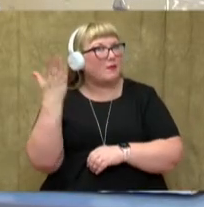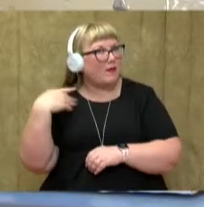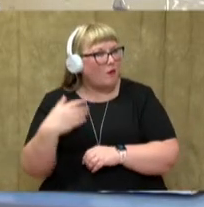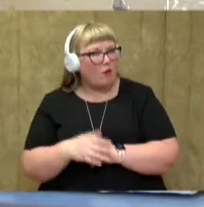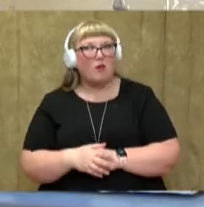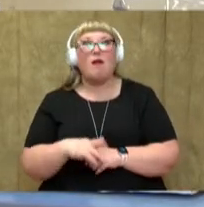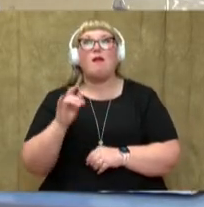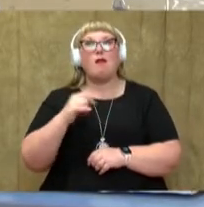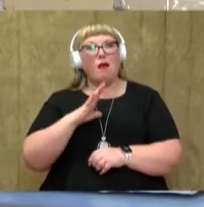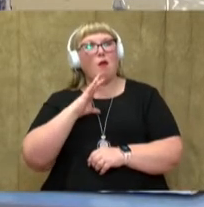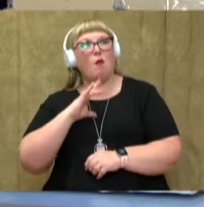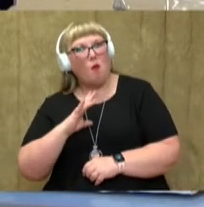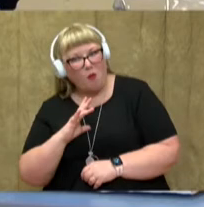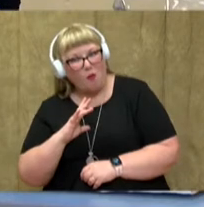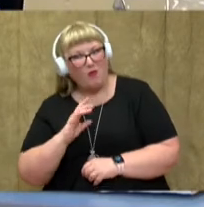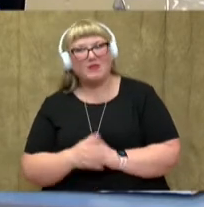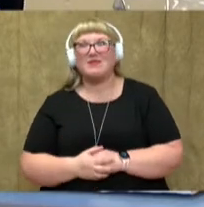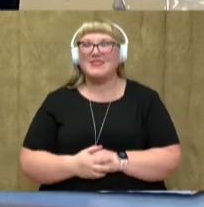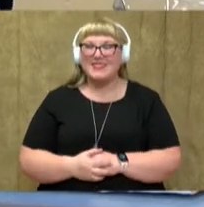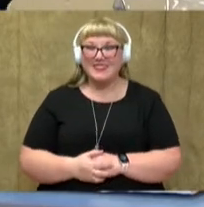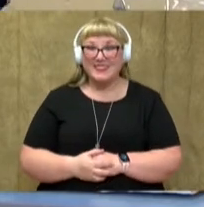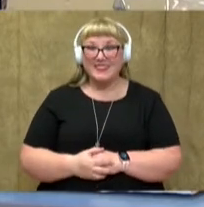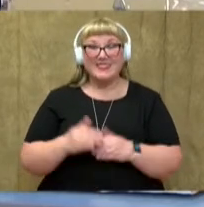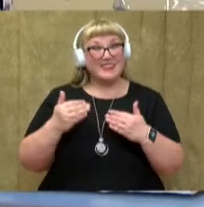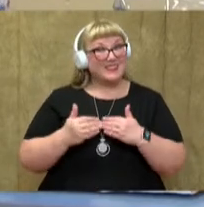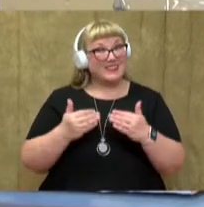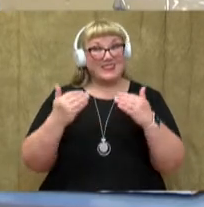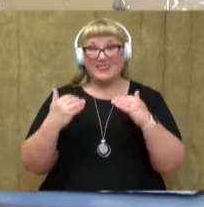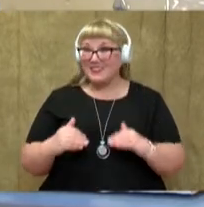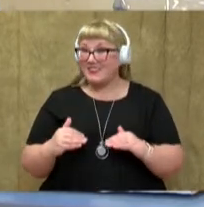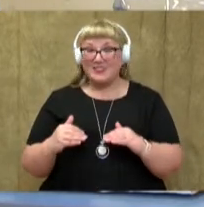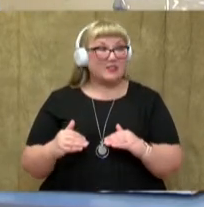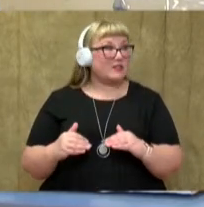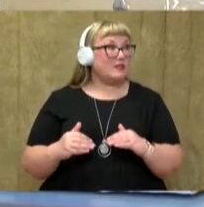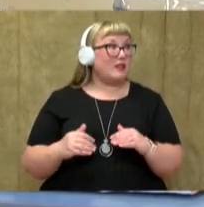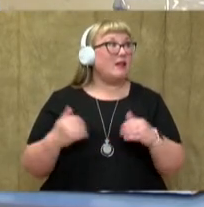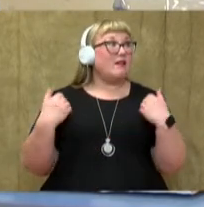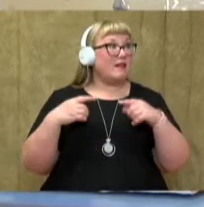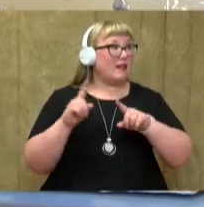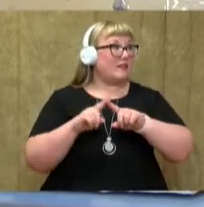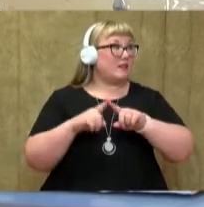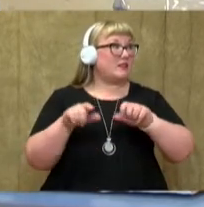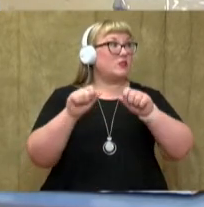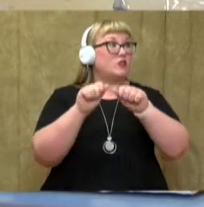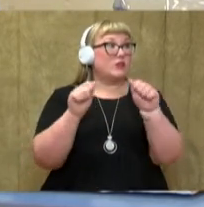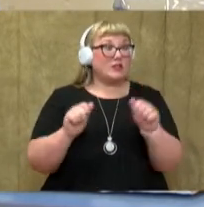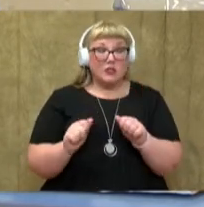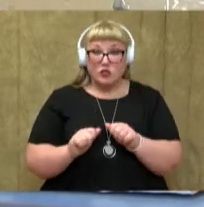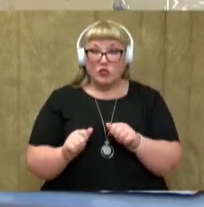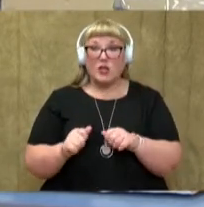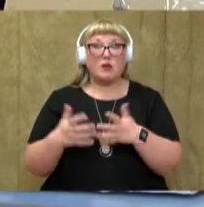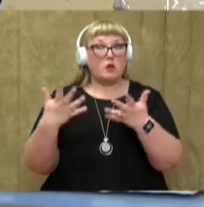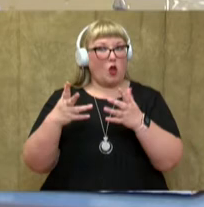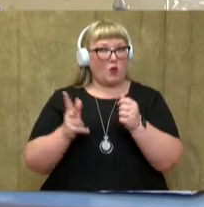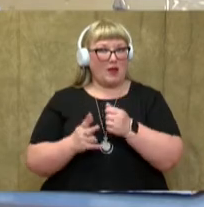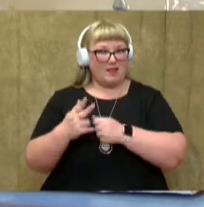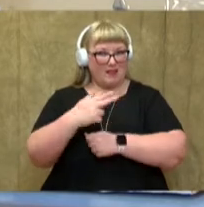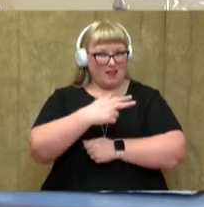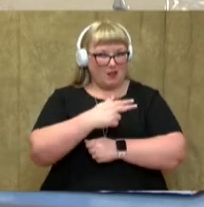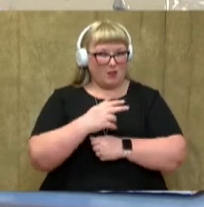And that's kind of fun. So the next thing I'm going to do, I have a bunch of different shapes already cut out. I'm going to add